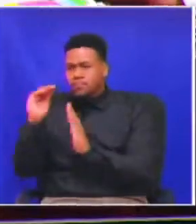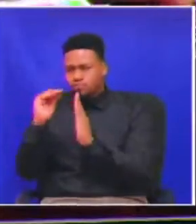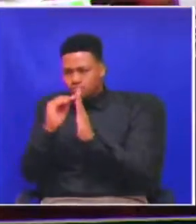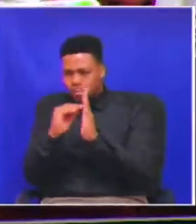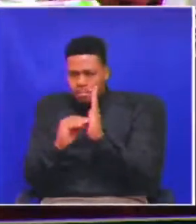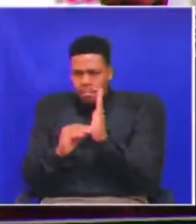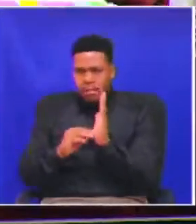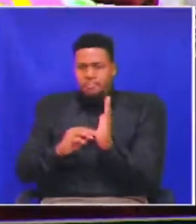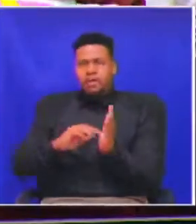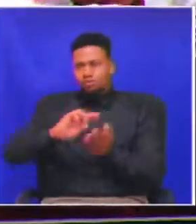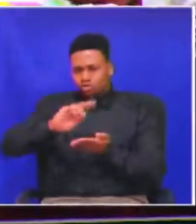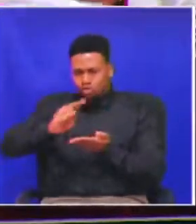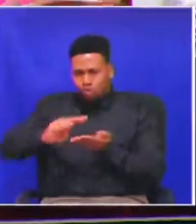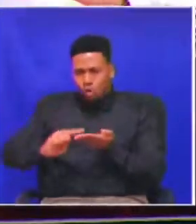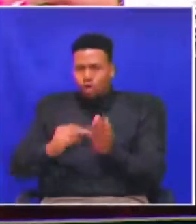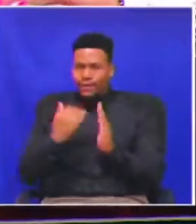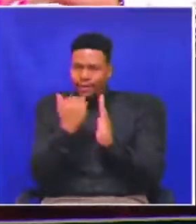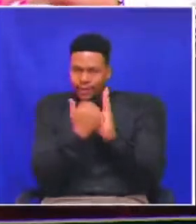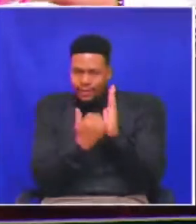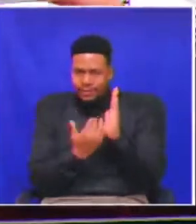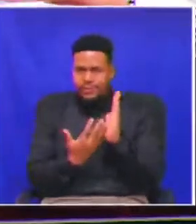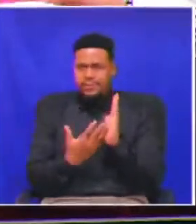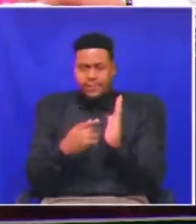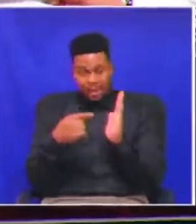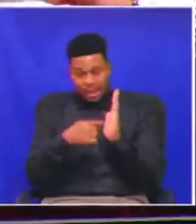interviewing the shortlisted candidates.